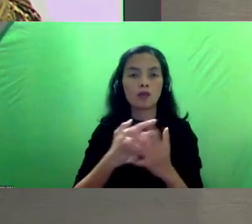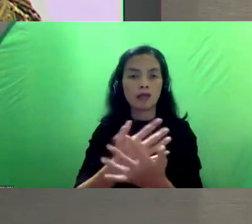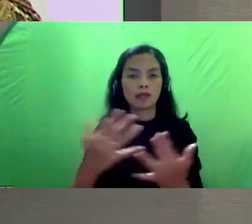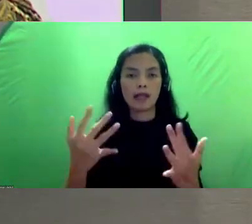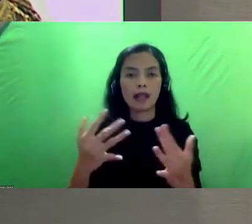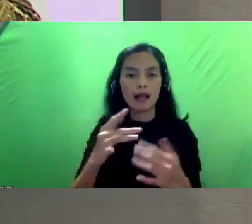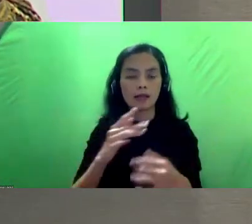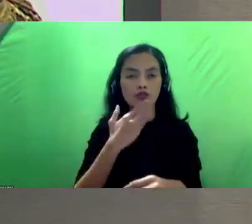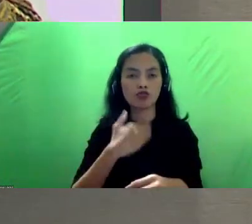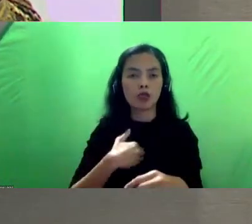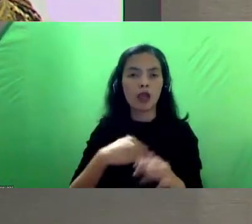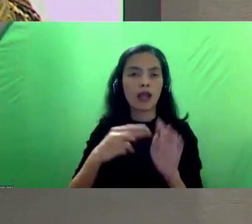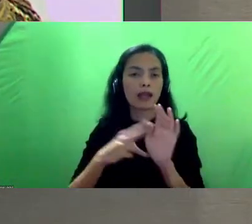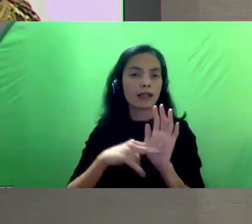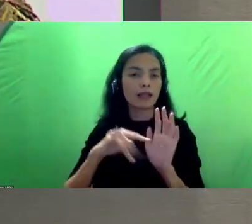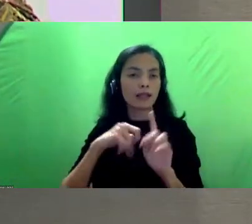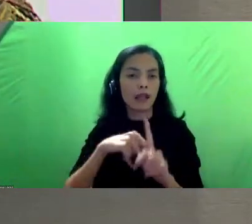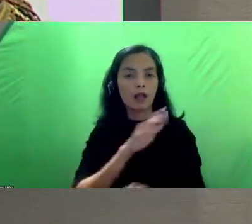because of the